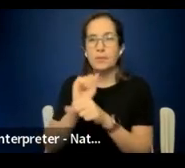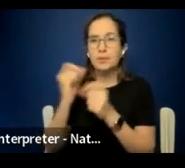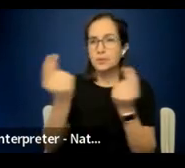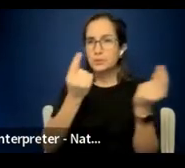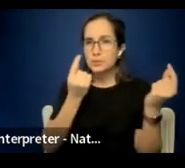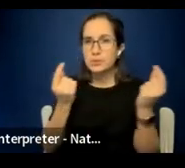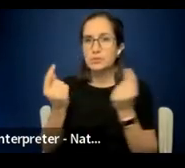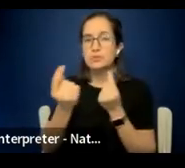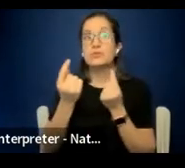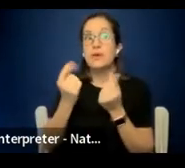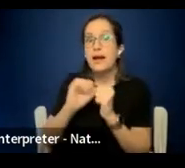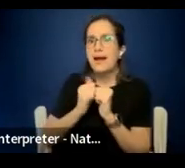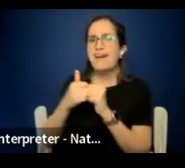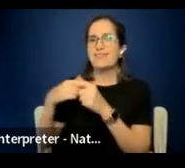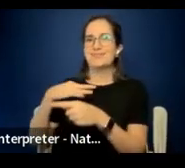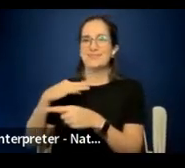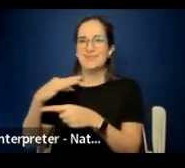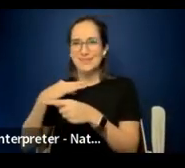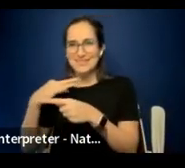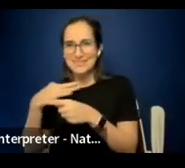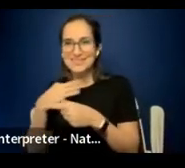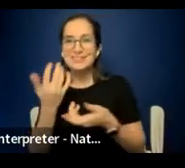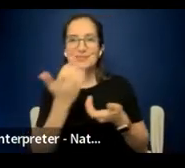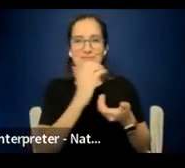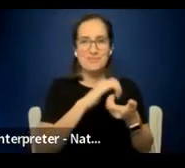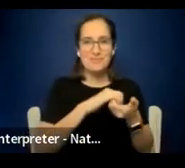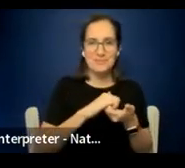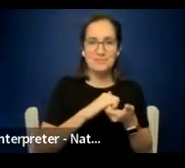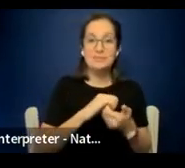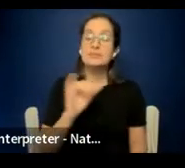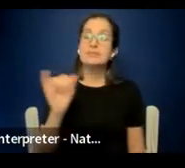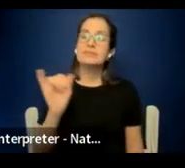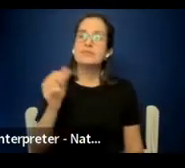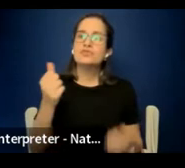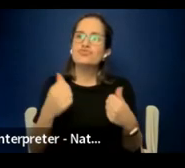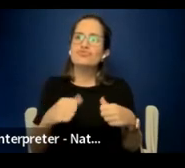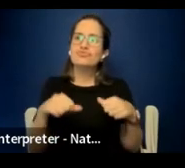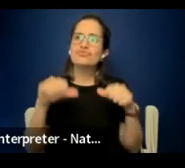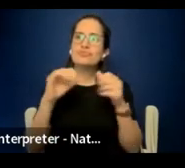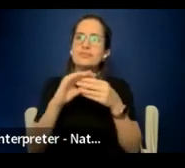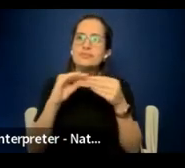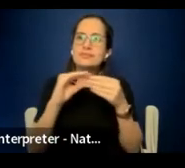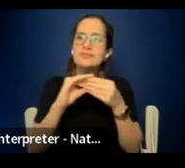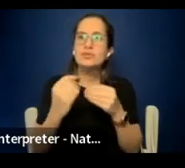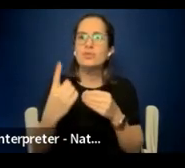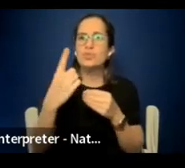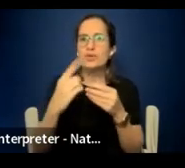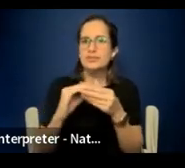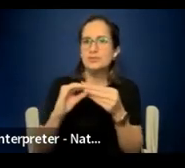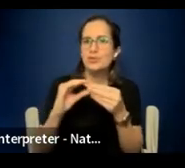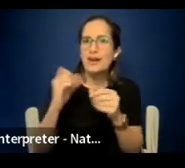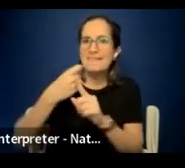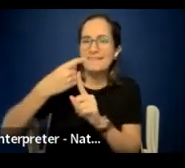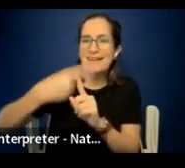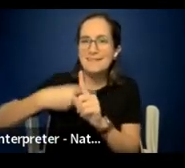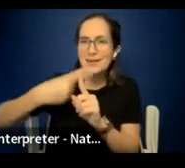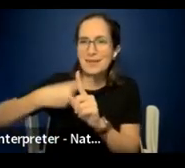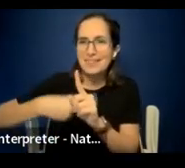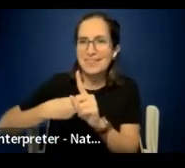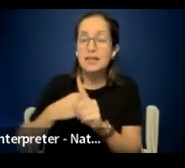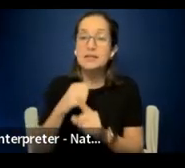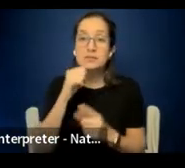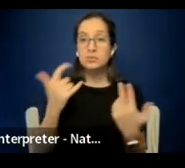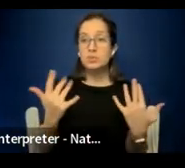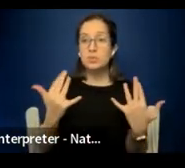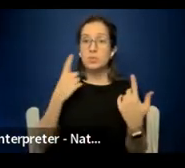yourself to tell at least one story a month, and definitely not waiting until you change the world to tell a story. I think there's a lot of, you know, a